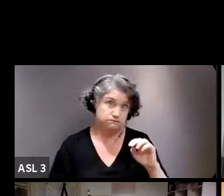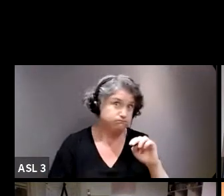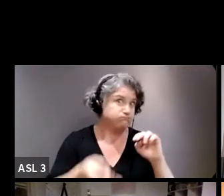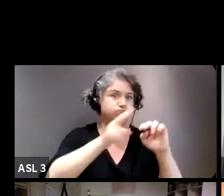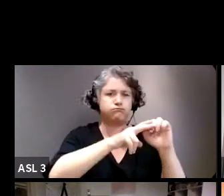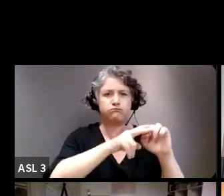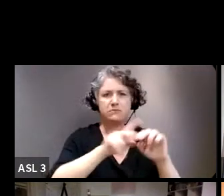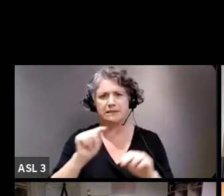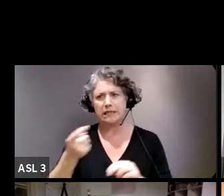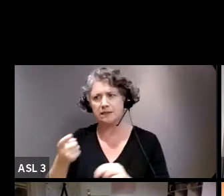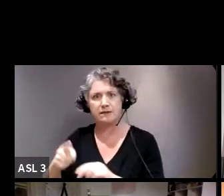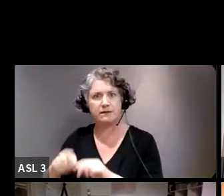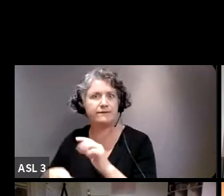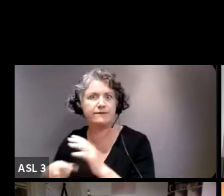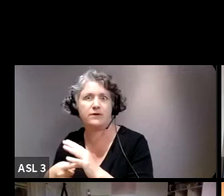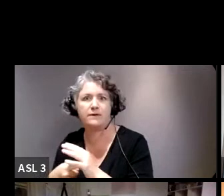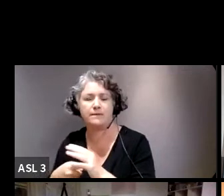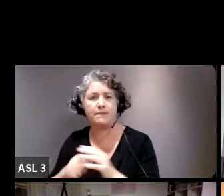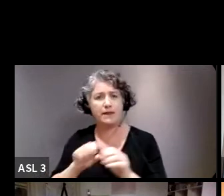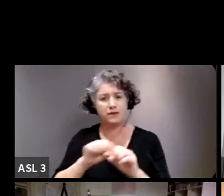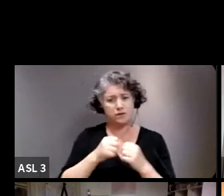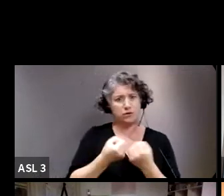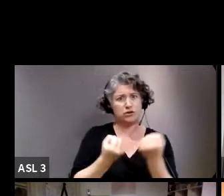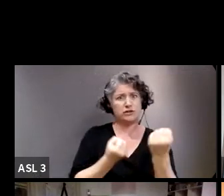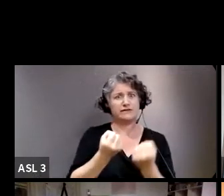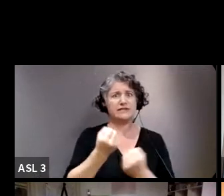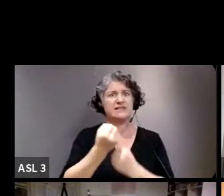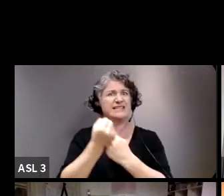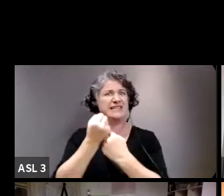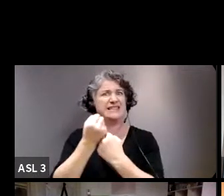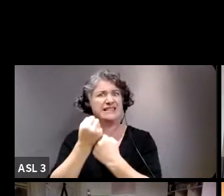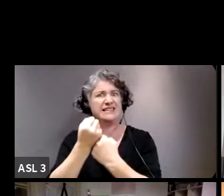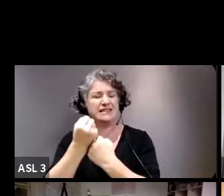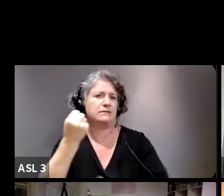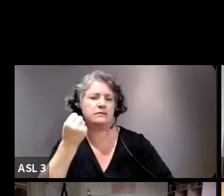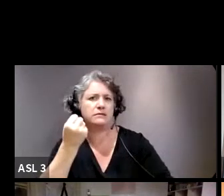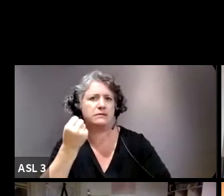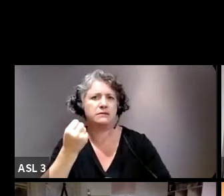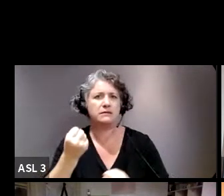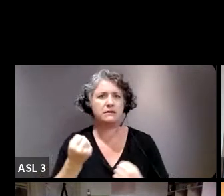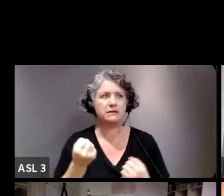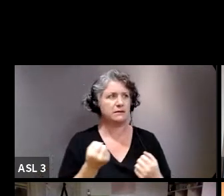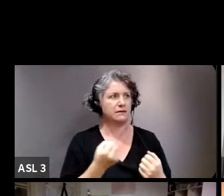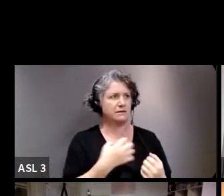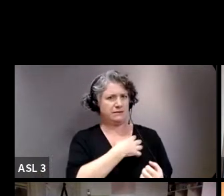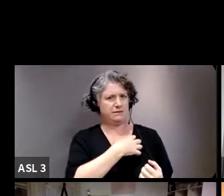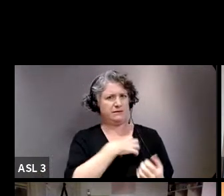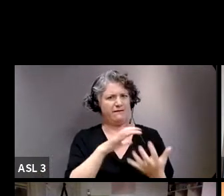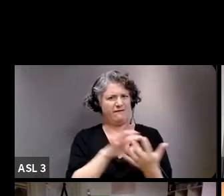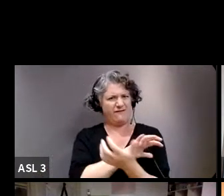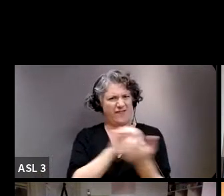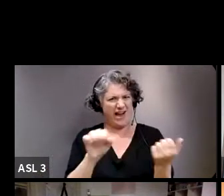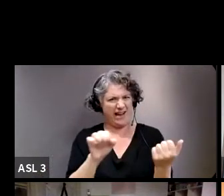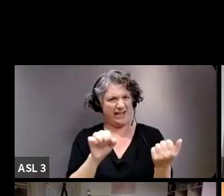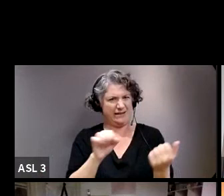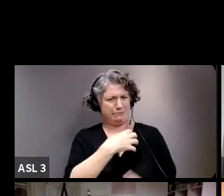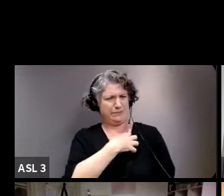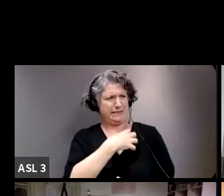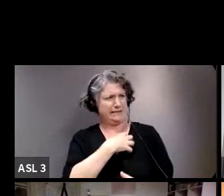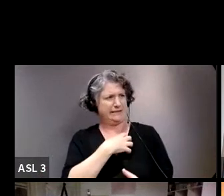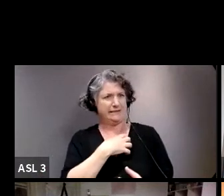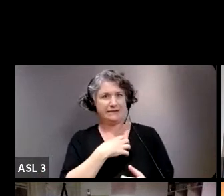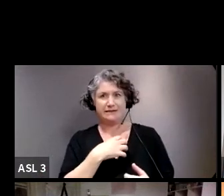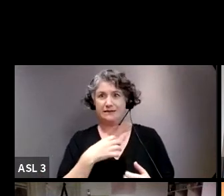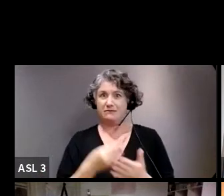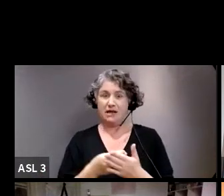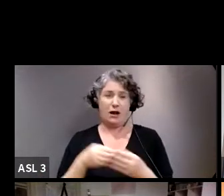uh but we always seem to find money to mobilize violent enforcement against the same people who would need to access